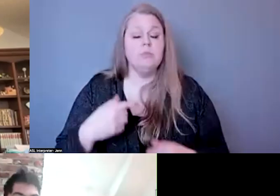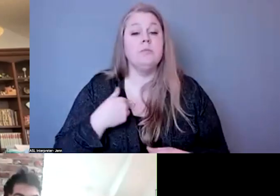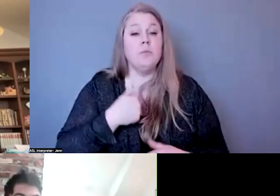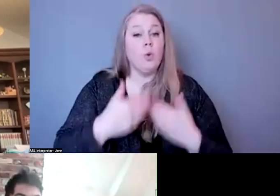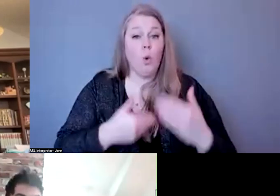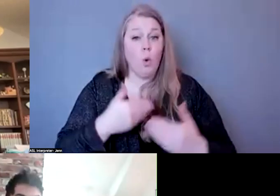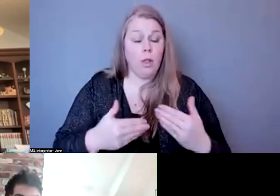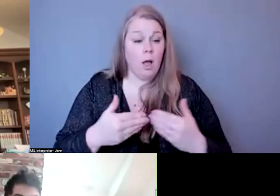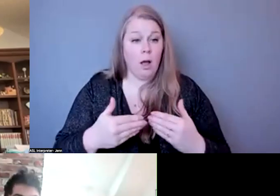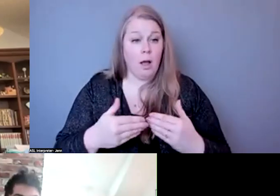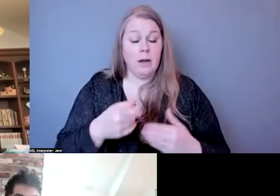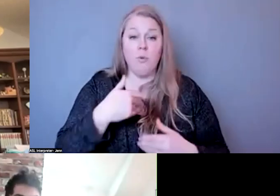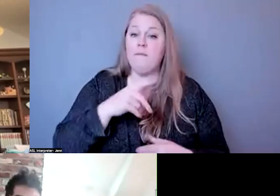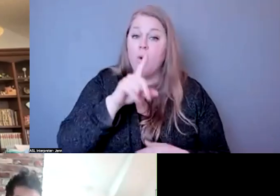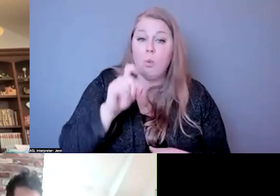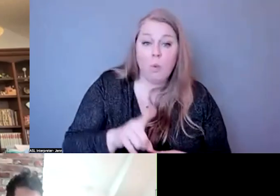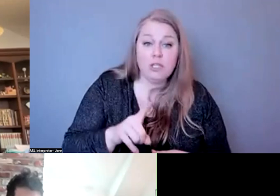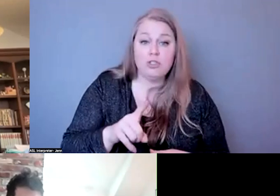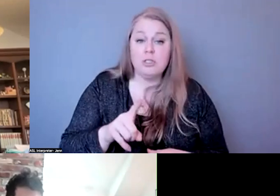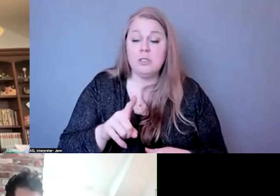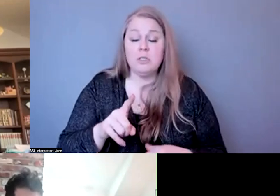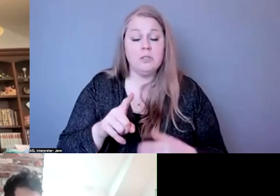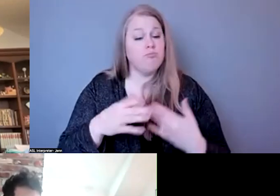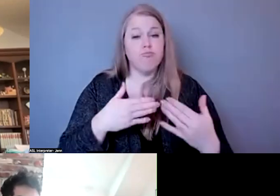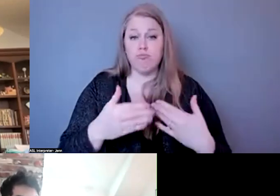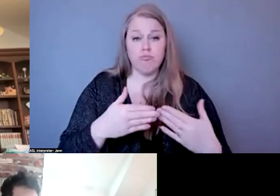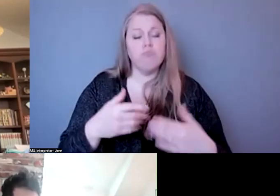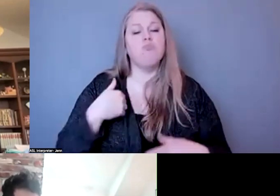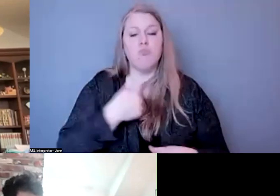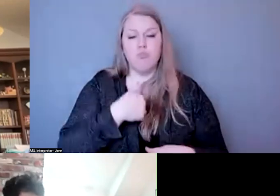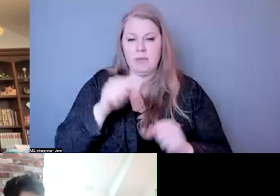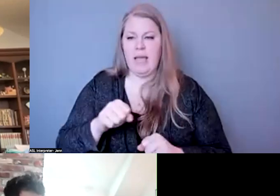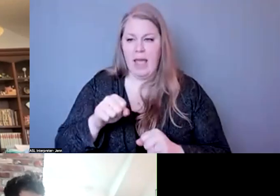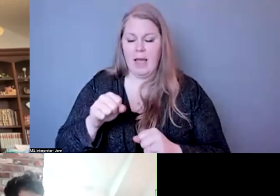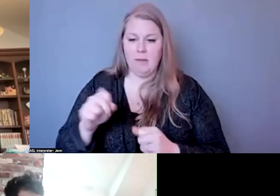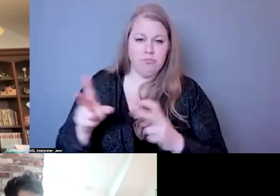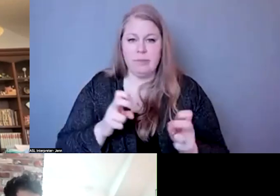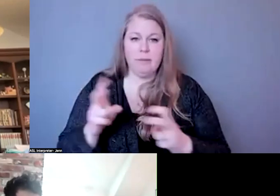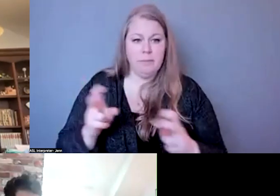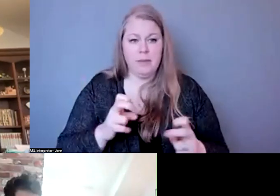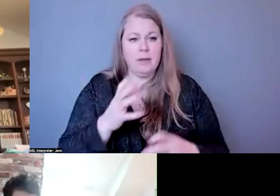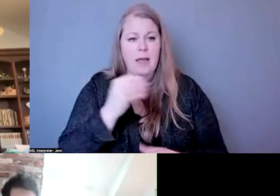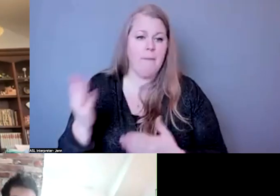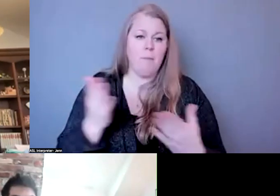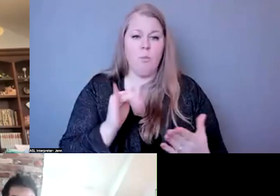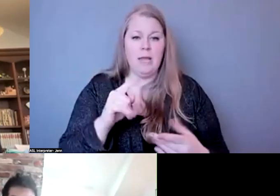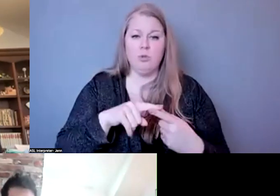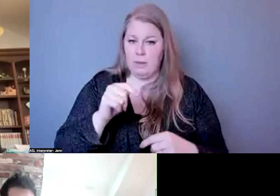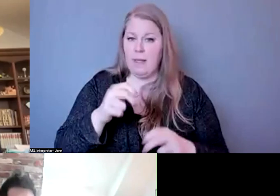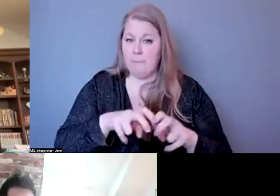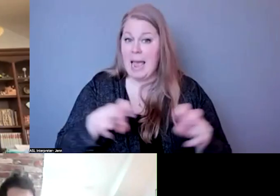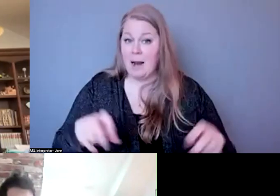leave questions and things like this, we will pick them up and also bring those to the panel.